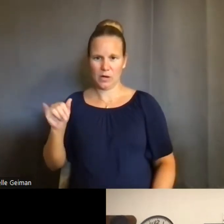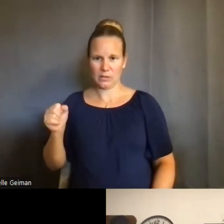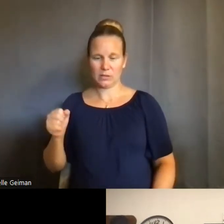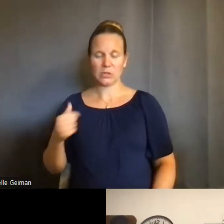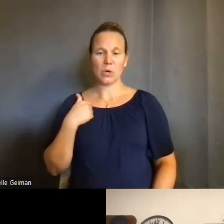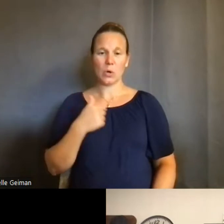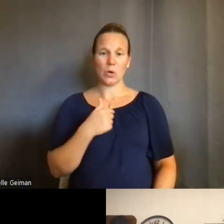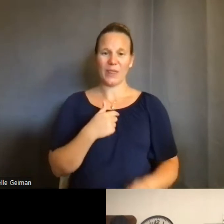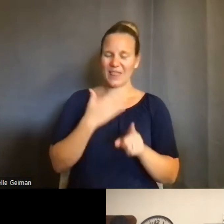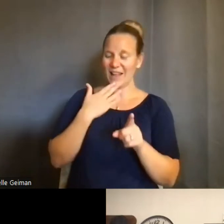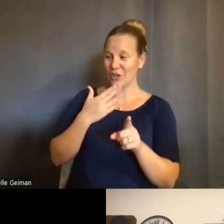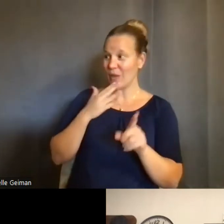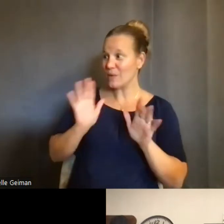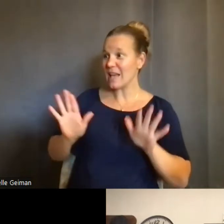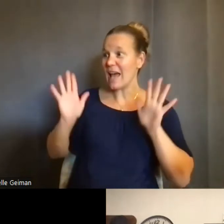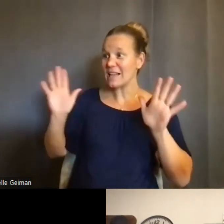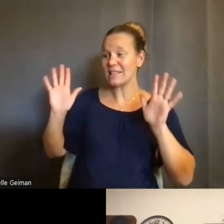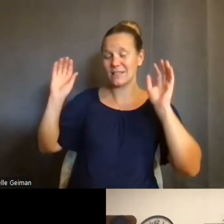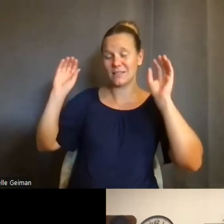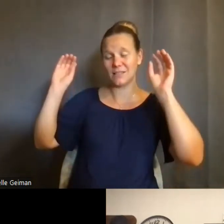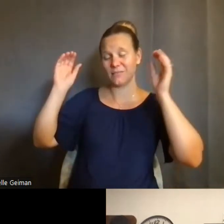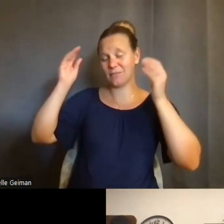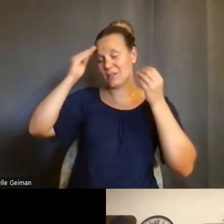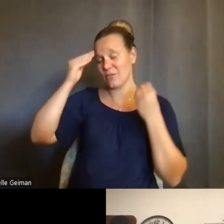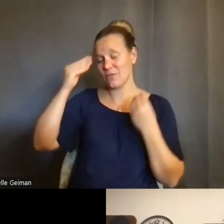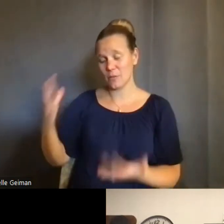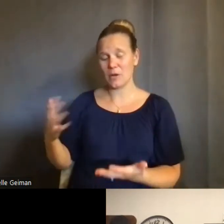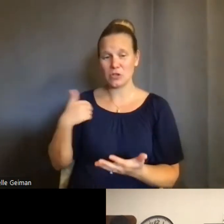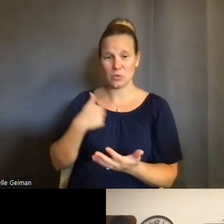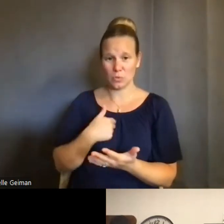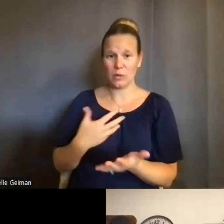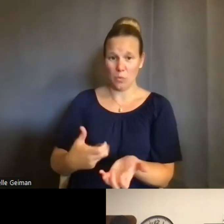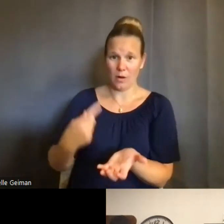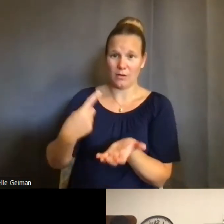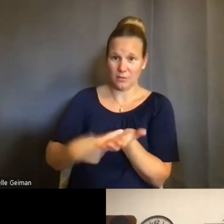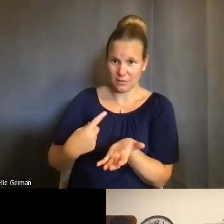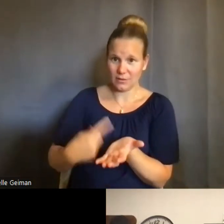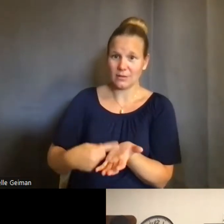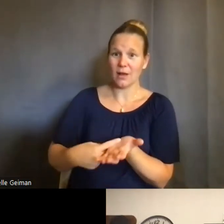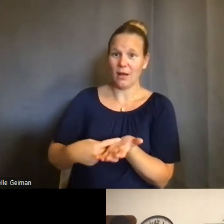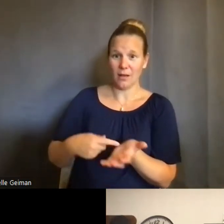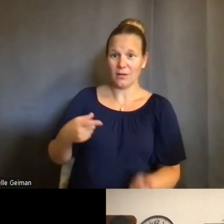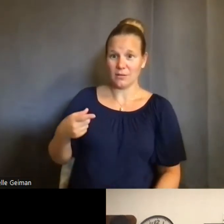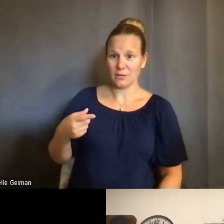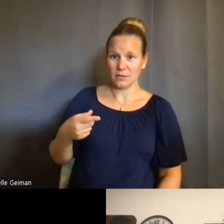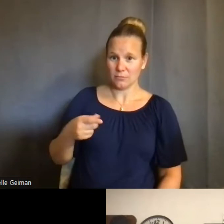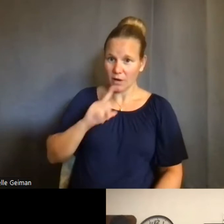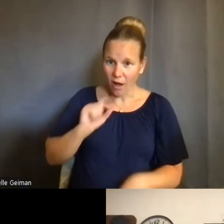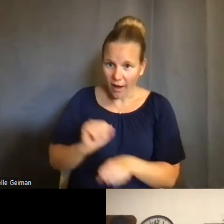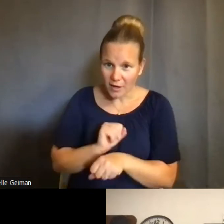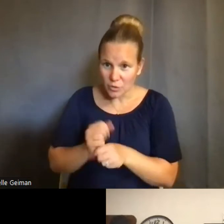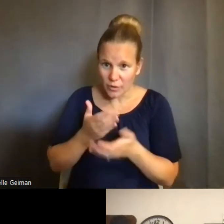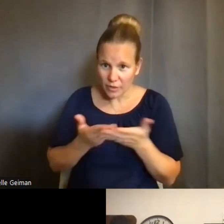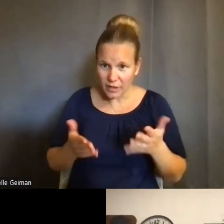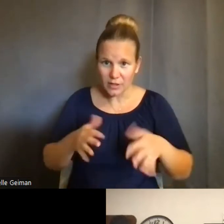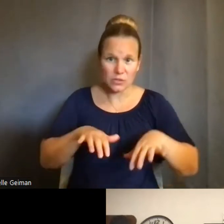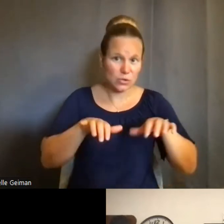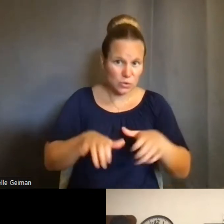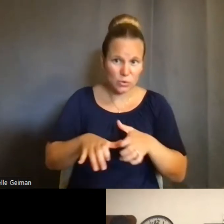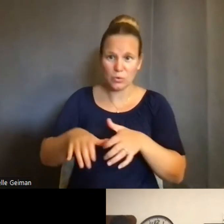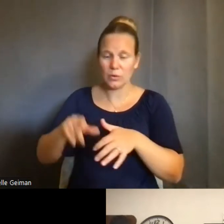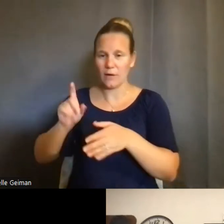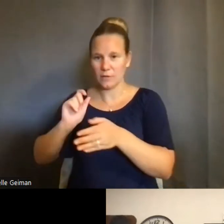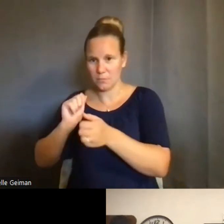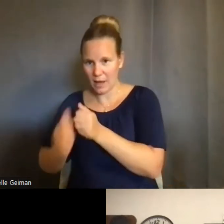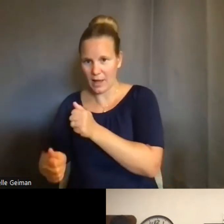can, because we have to, sometimes there's like actual practical functional things you have to do or pass or complete to get